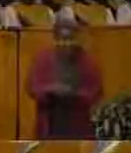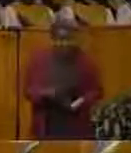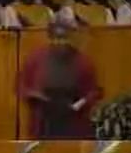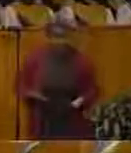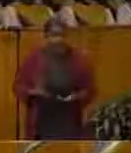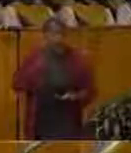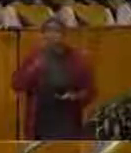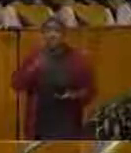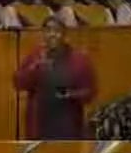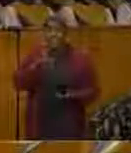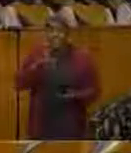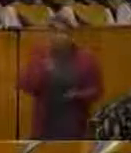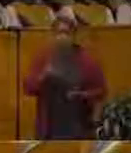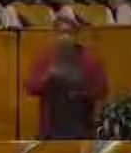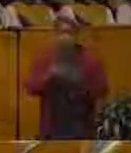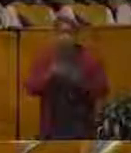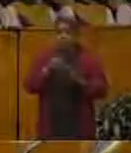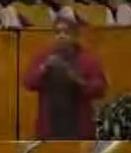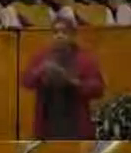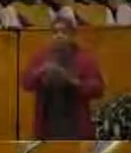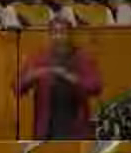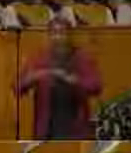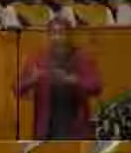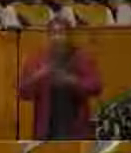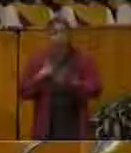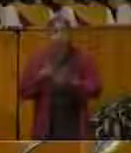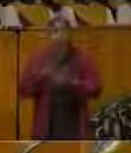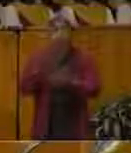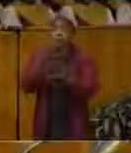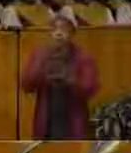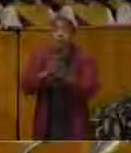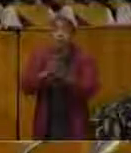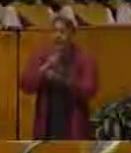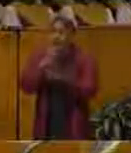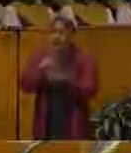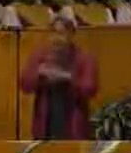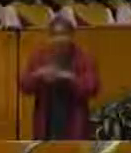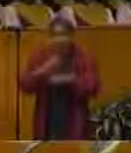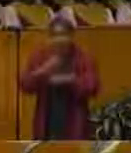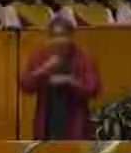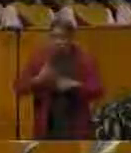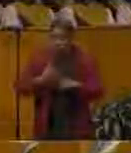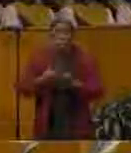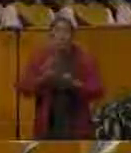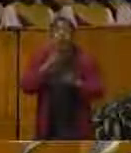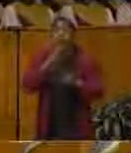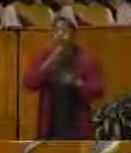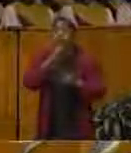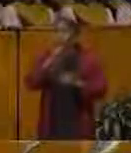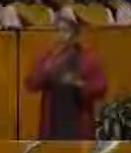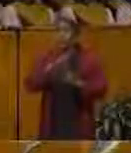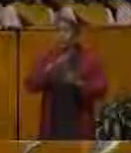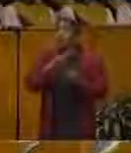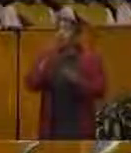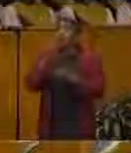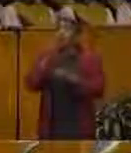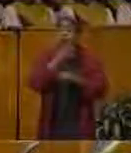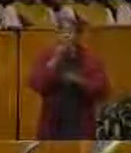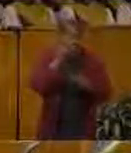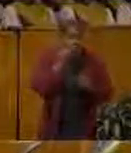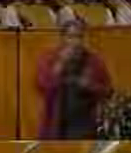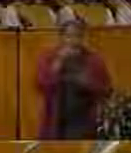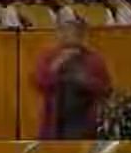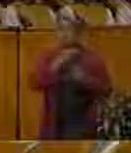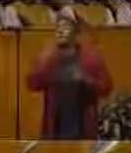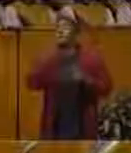the 7:30 went late. So the parking was not available yet. But you did not drive home.